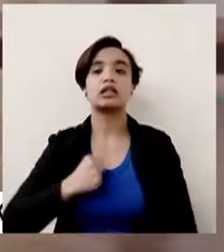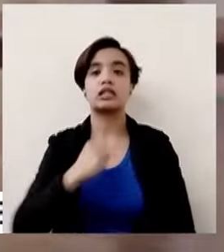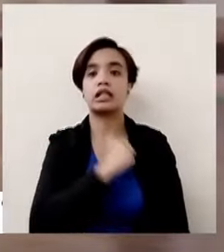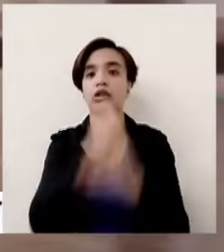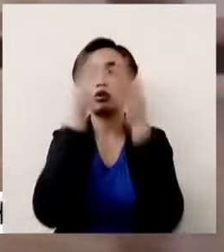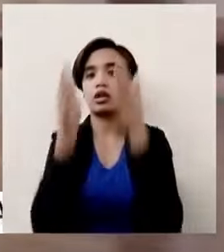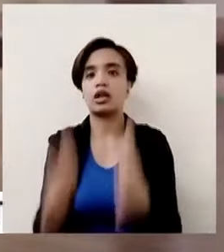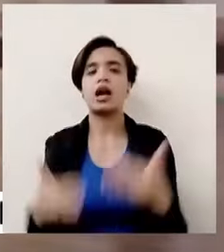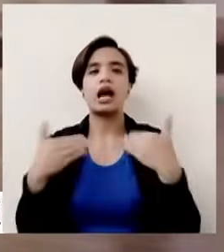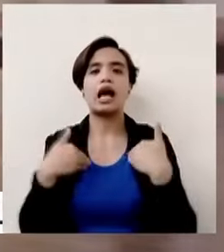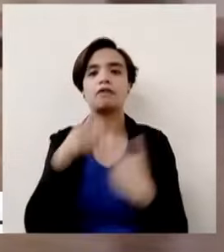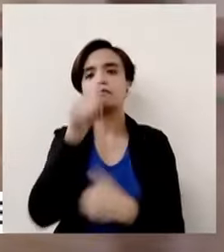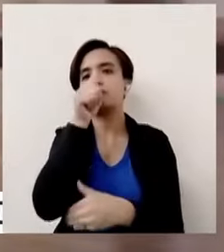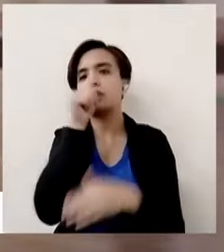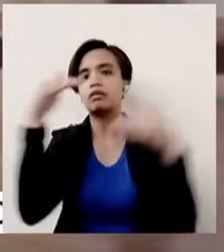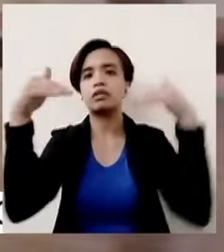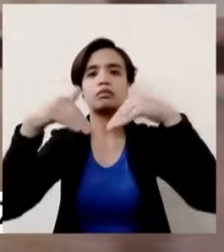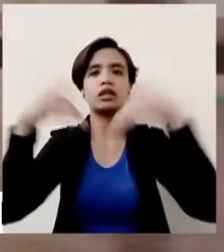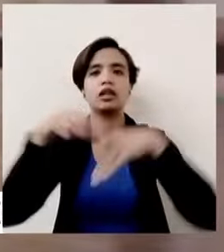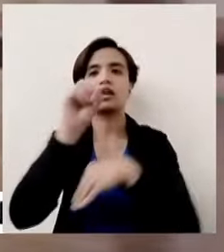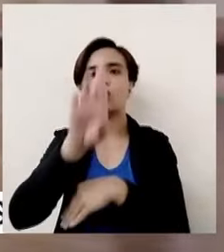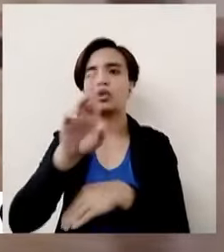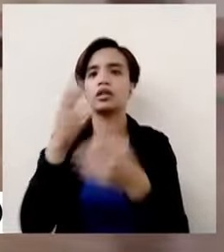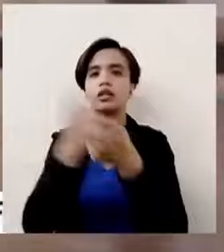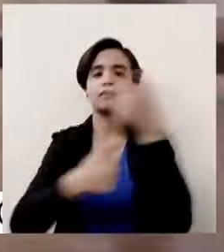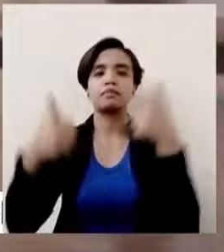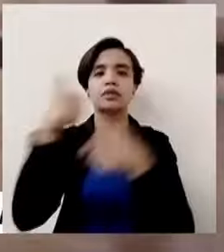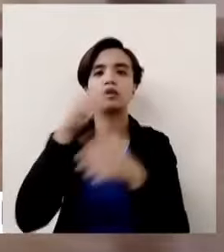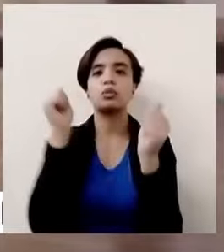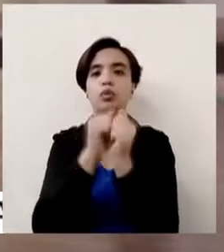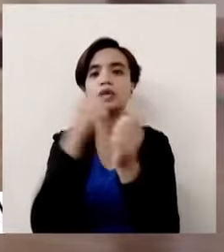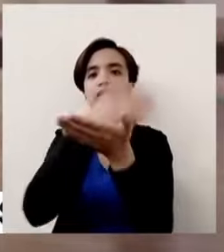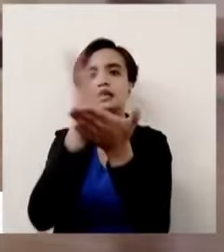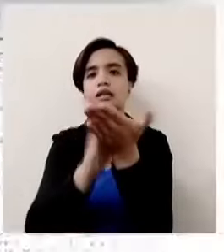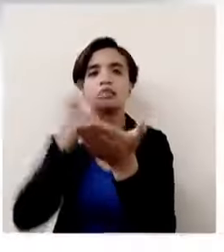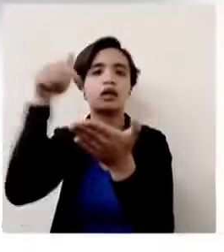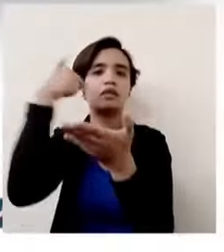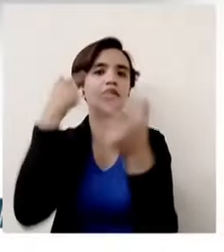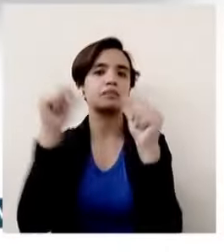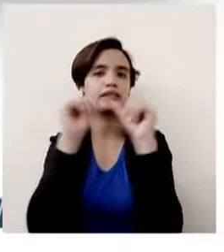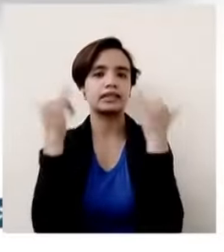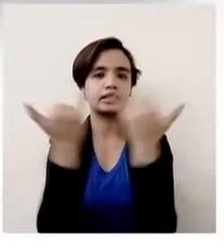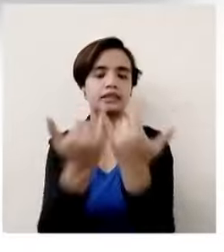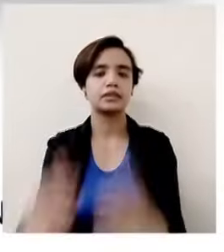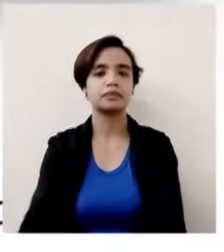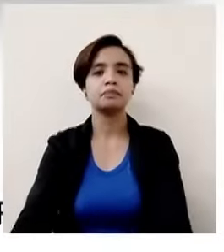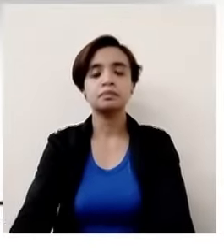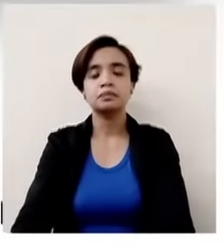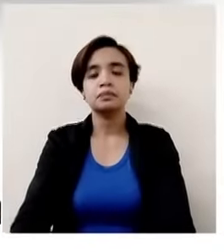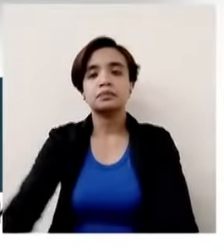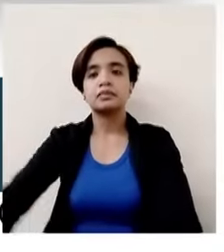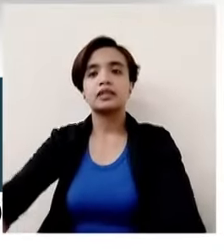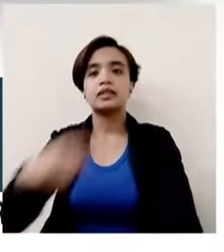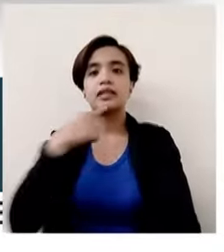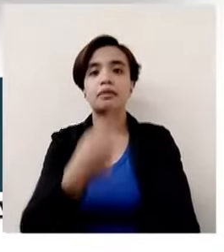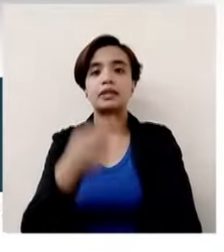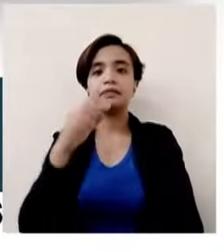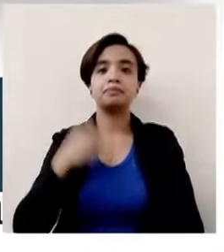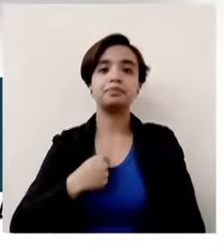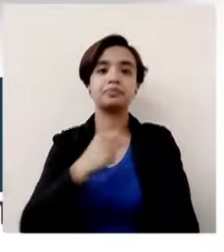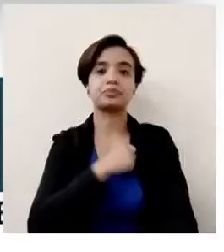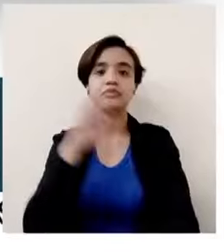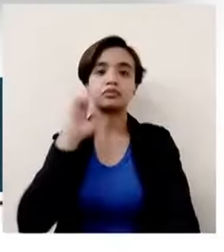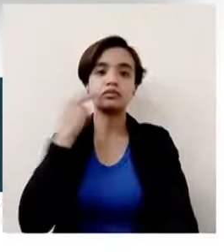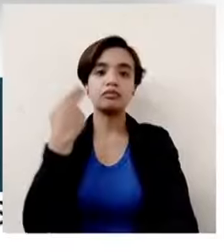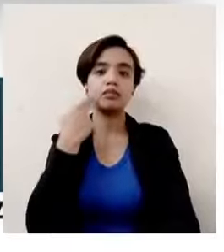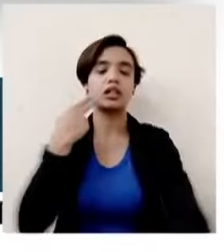closed-door meeting or executive session with some government agencies. In a statement, Ontiveros says their hearings are not meant